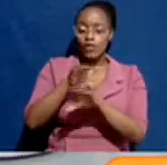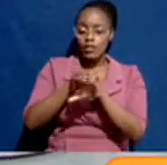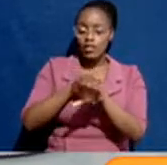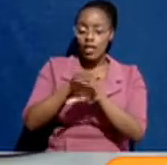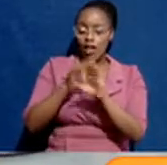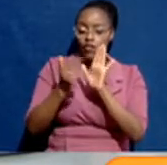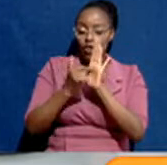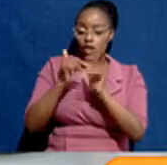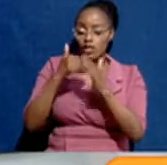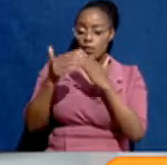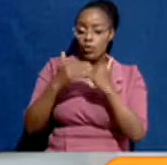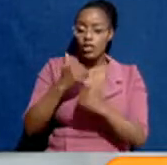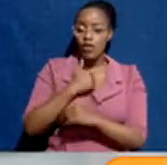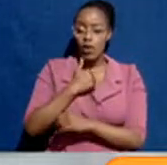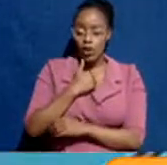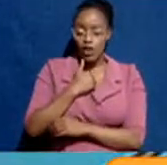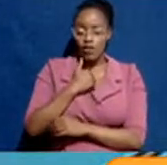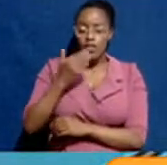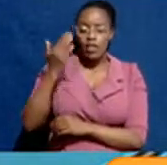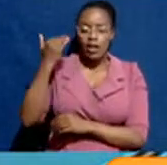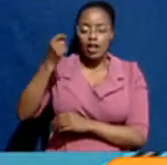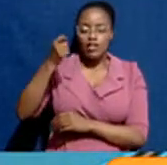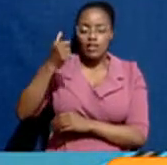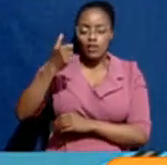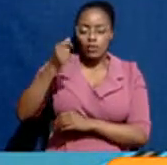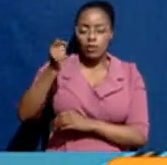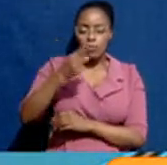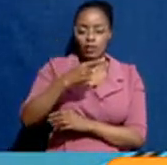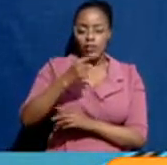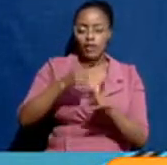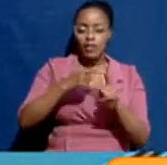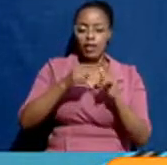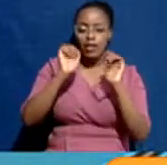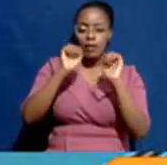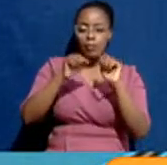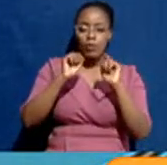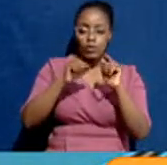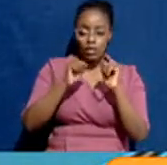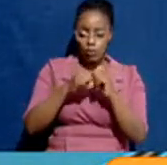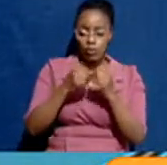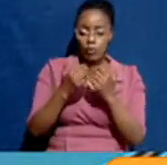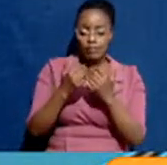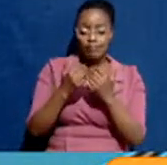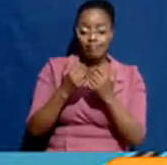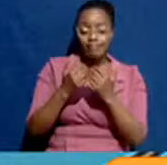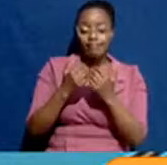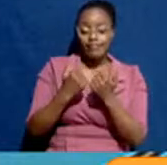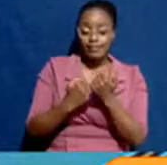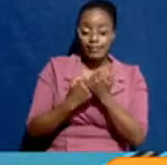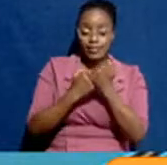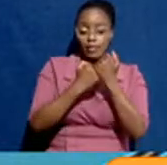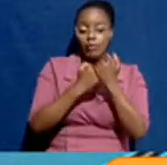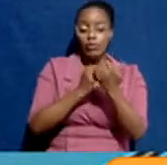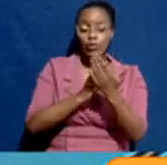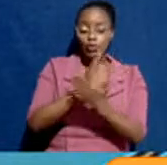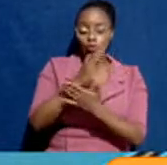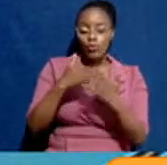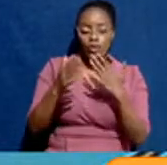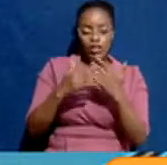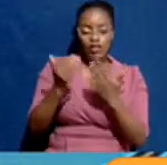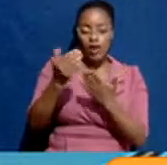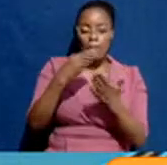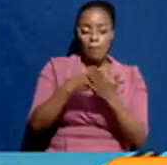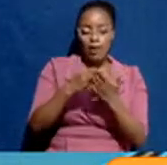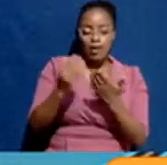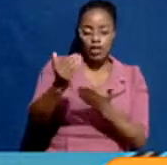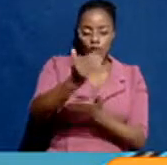we have had for the last several months, we can also be cushioned by what we are collecting. Then the other thing